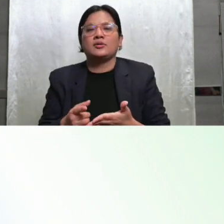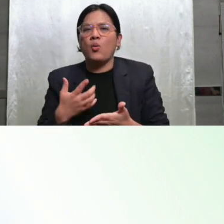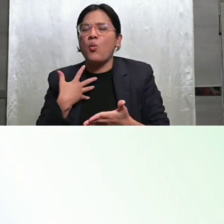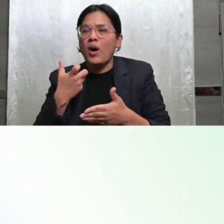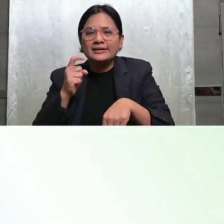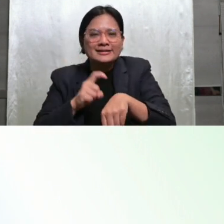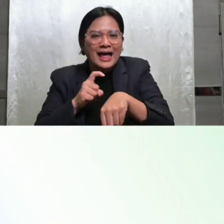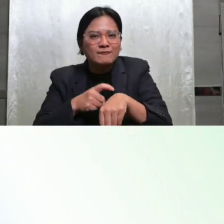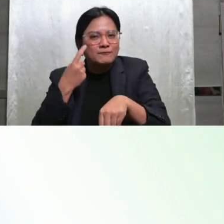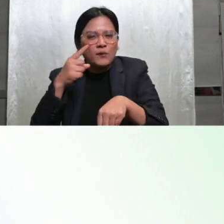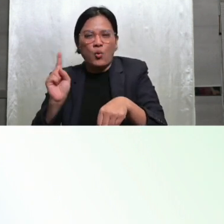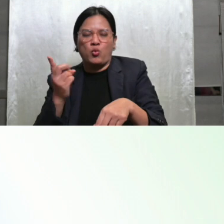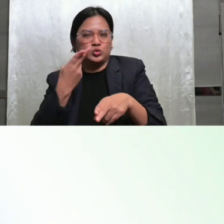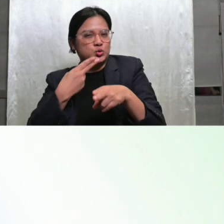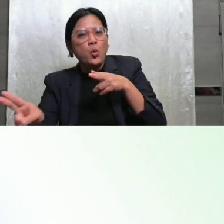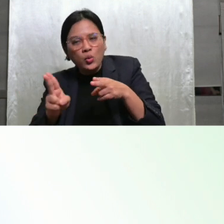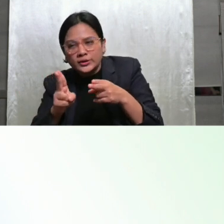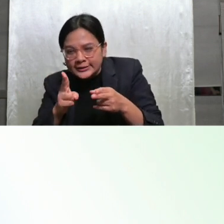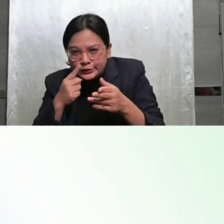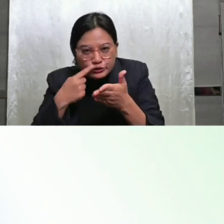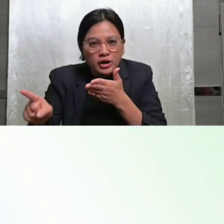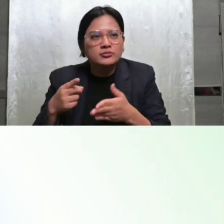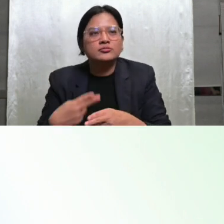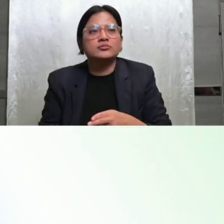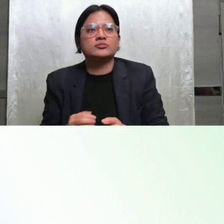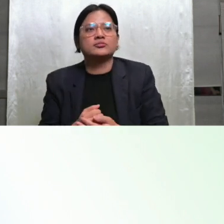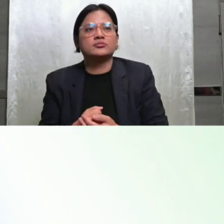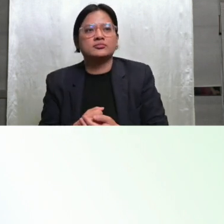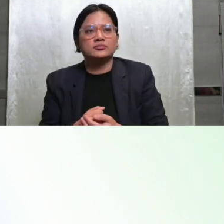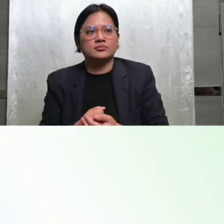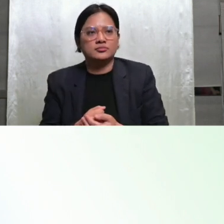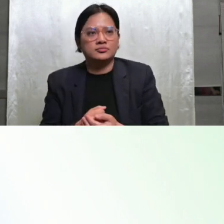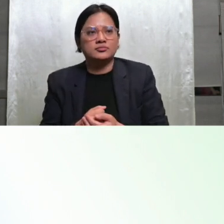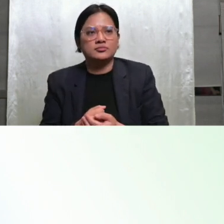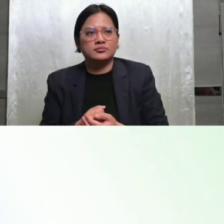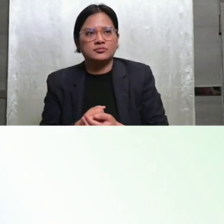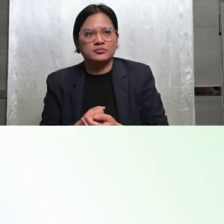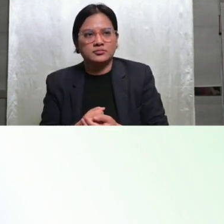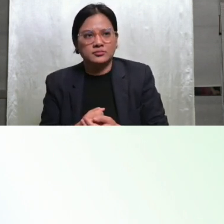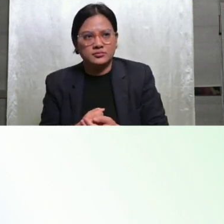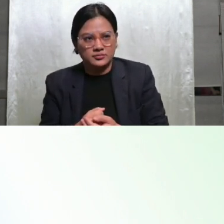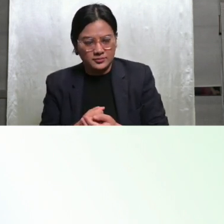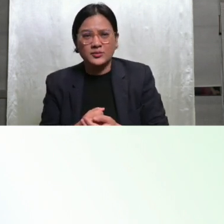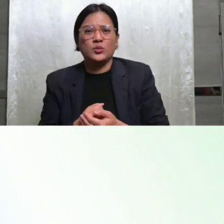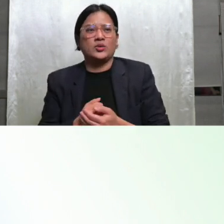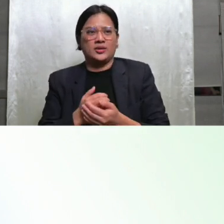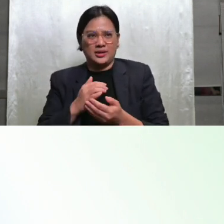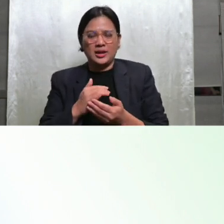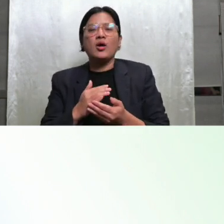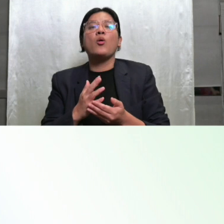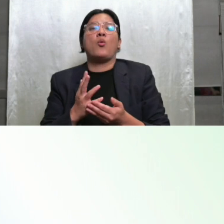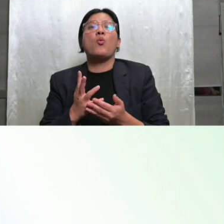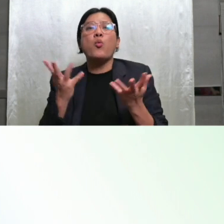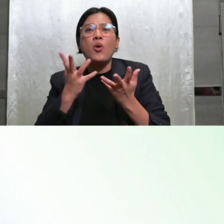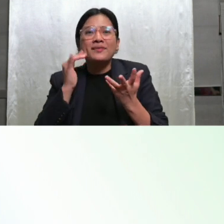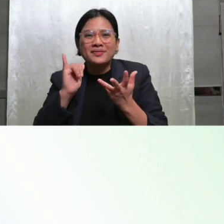within the student's code. Then it generates personalized feedback directly on the corresponding lines of their code. Your role?